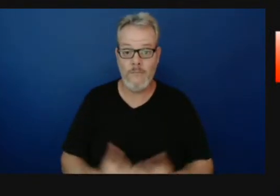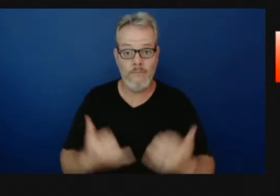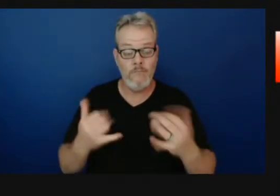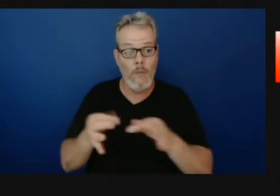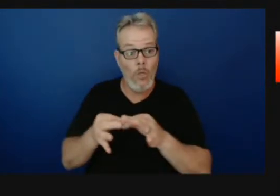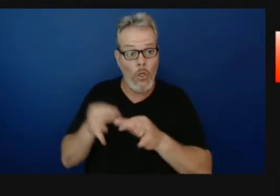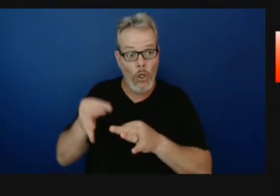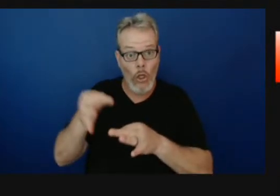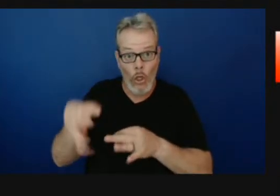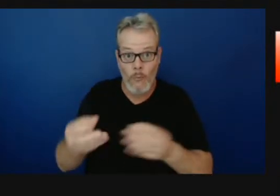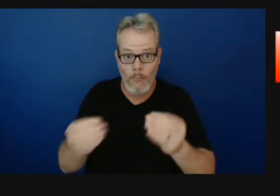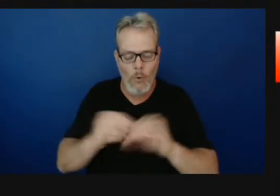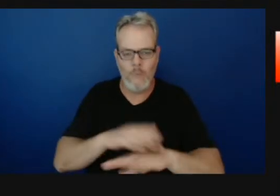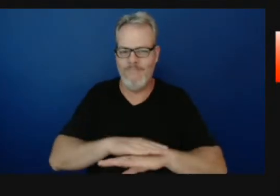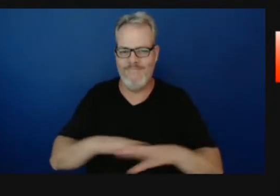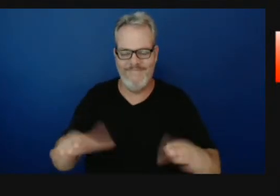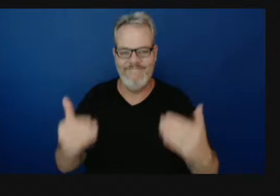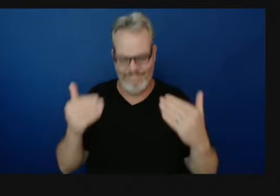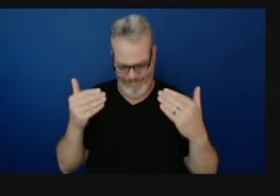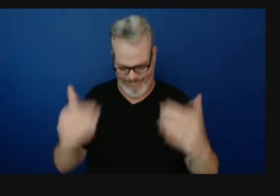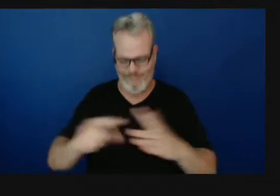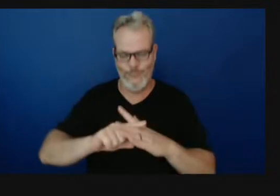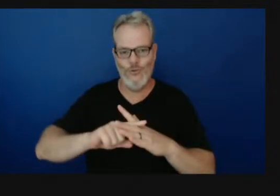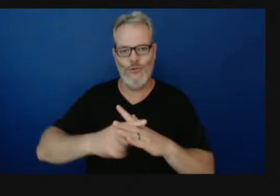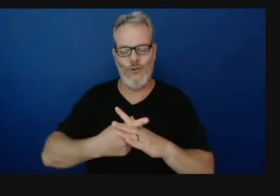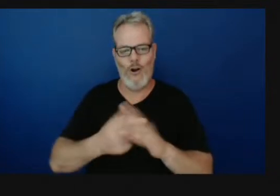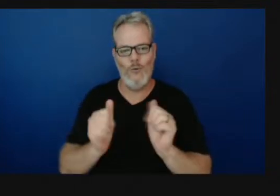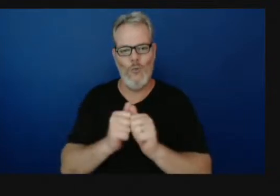into our Hawaiian volcano summary. Yeah, let's do it.